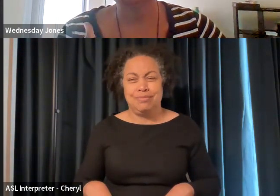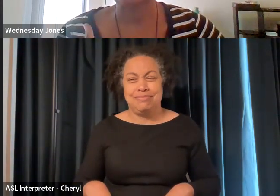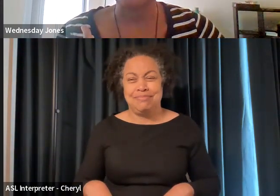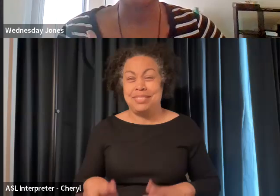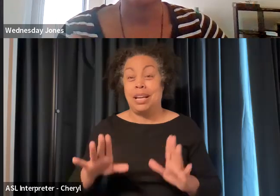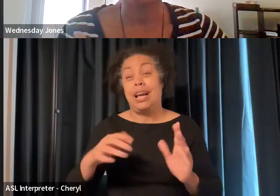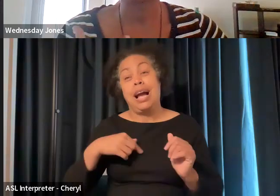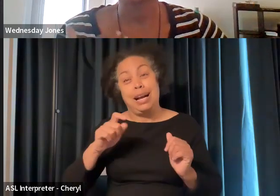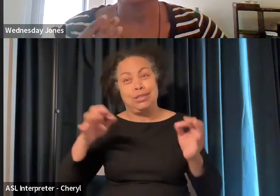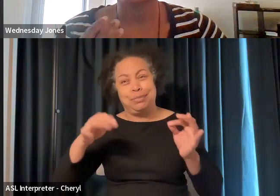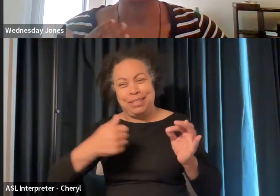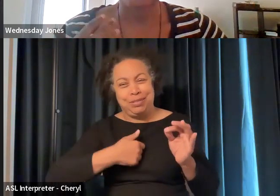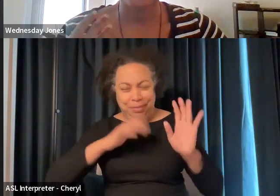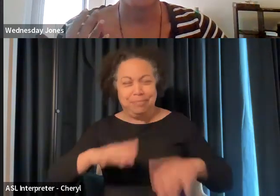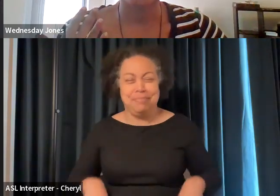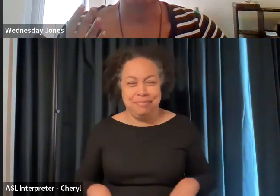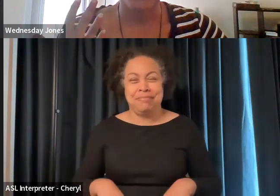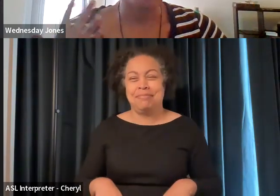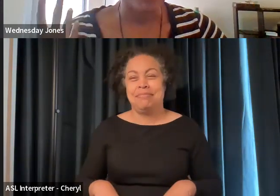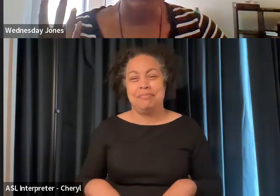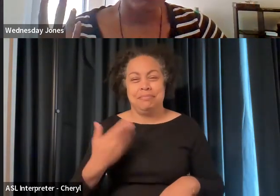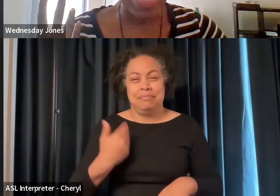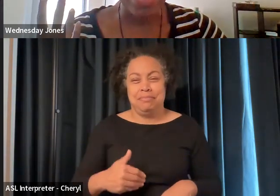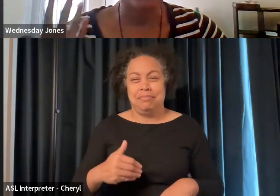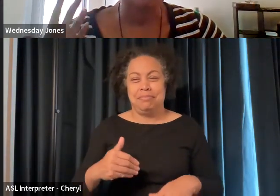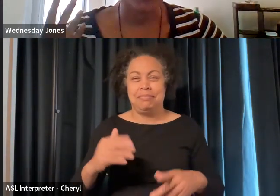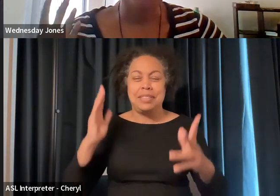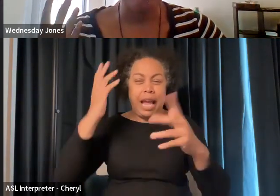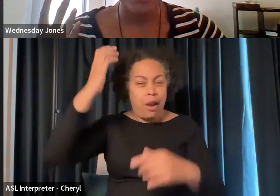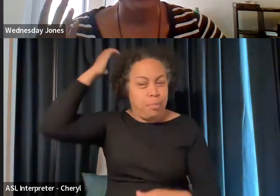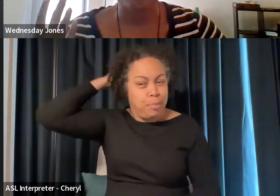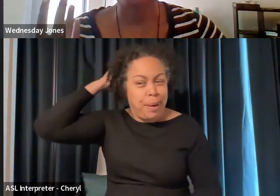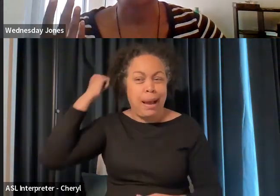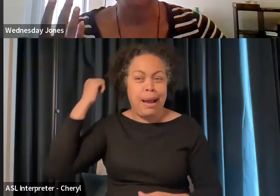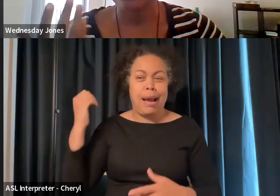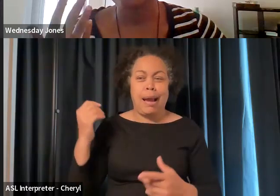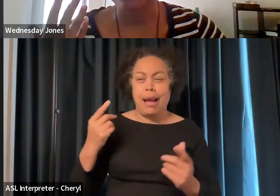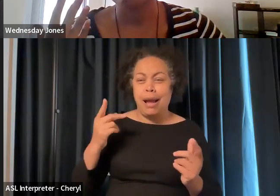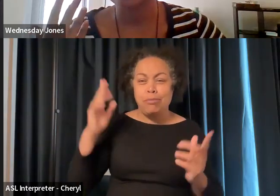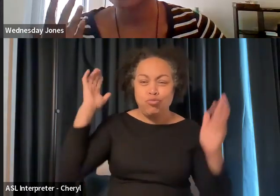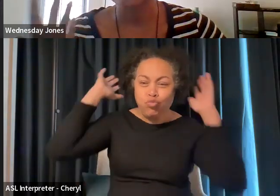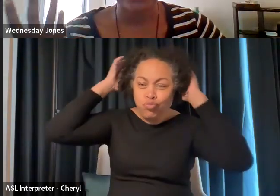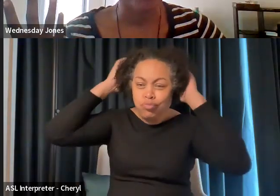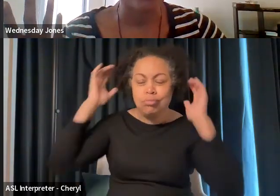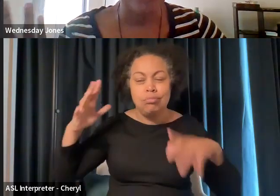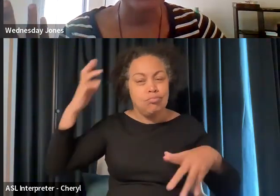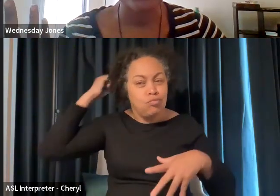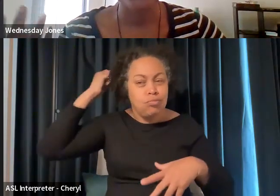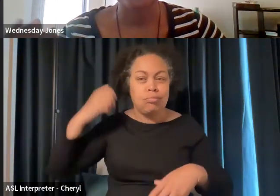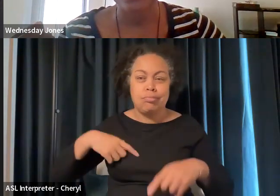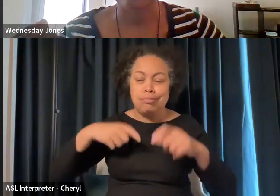Actually, I should give it for myself. I have a hair pulled back into a puff at the back of my head. I am wearing cat